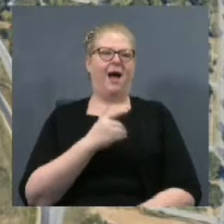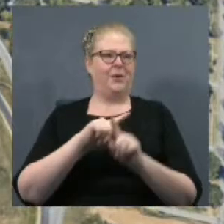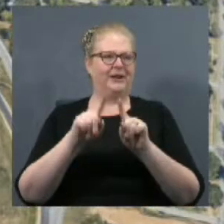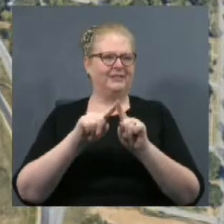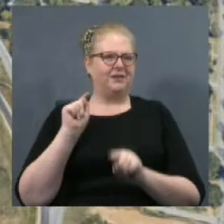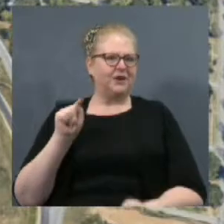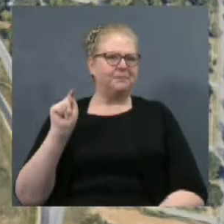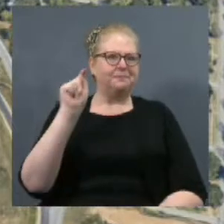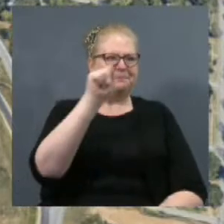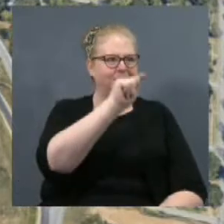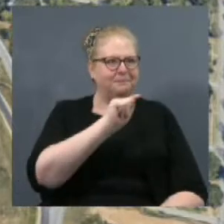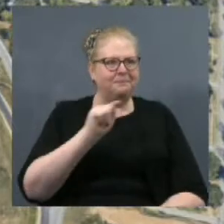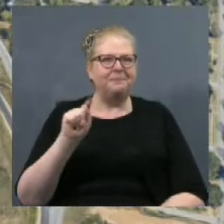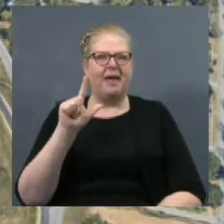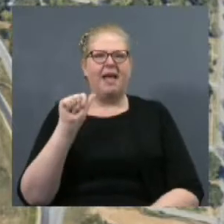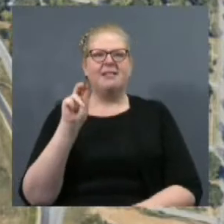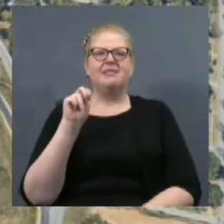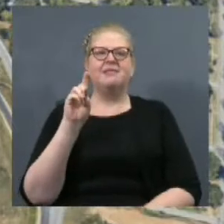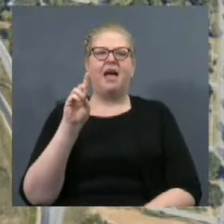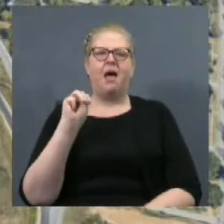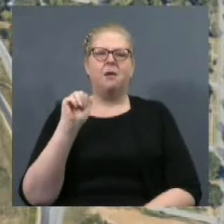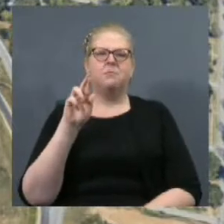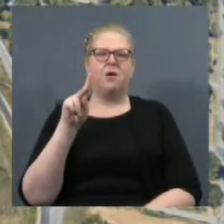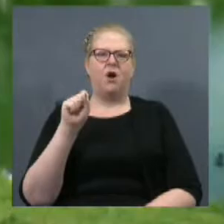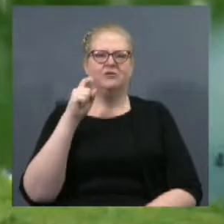that as we go forward.